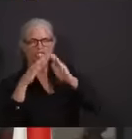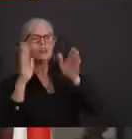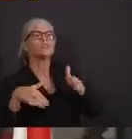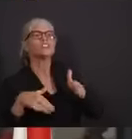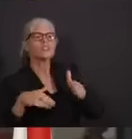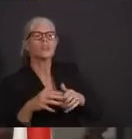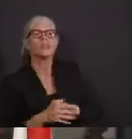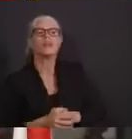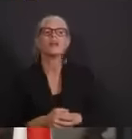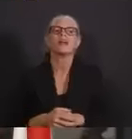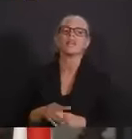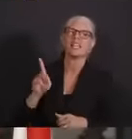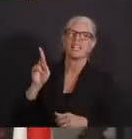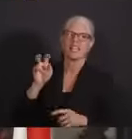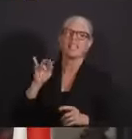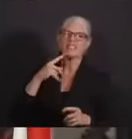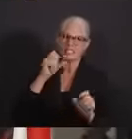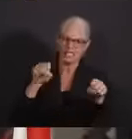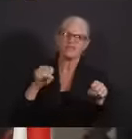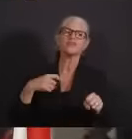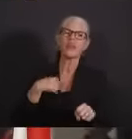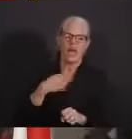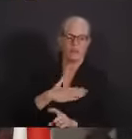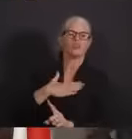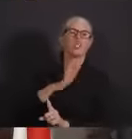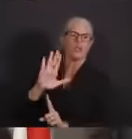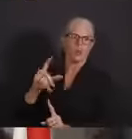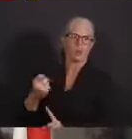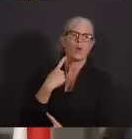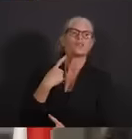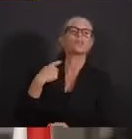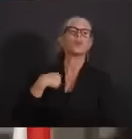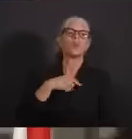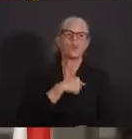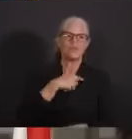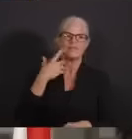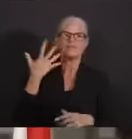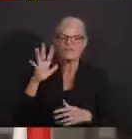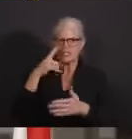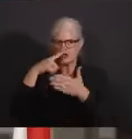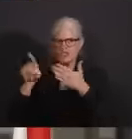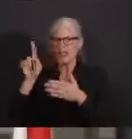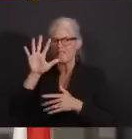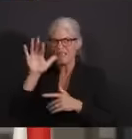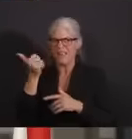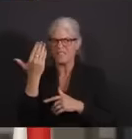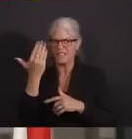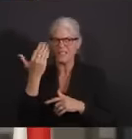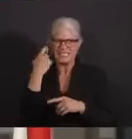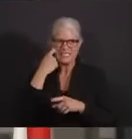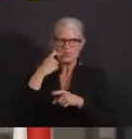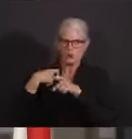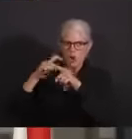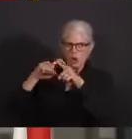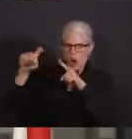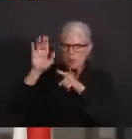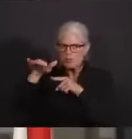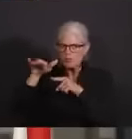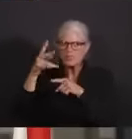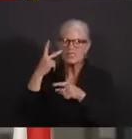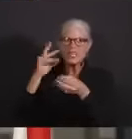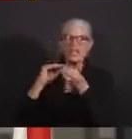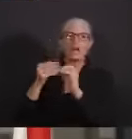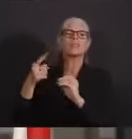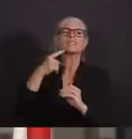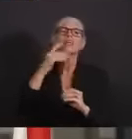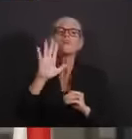appreciate the question. I did a 5:15 call where we were getting some real-time numbers updated. I'm going to say it's probably close